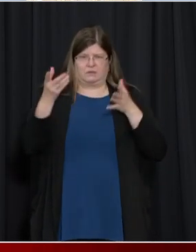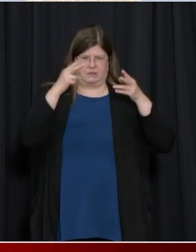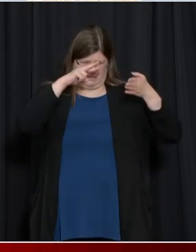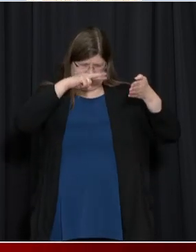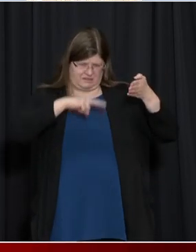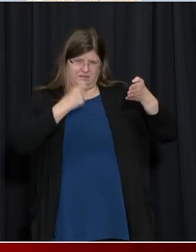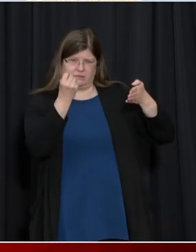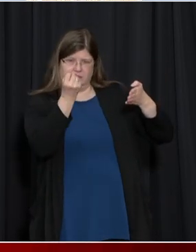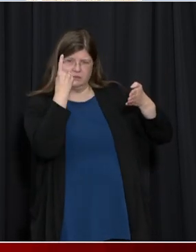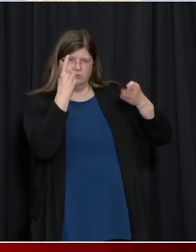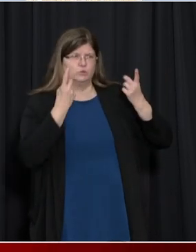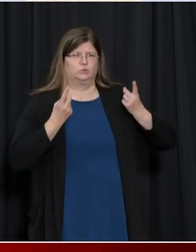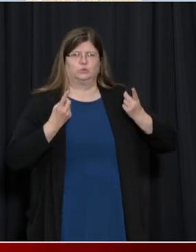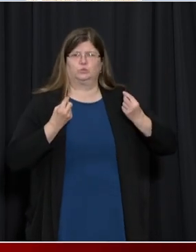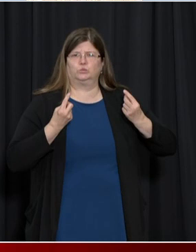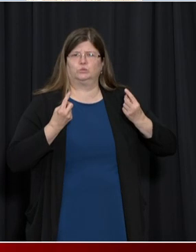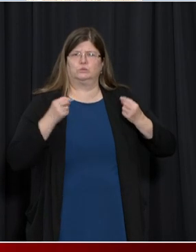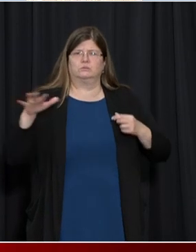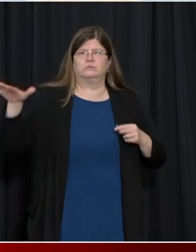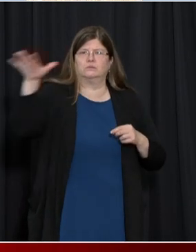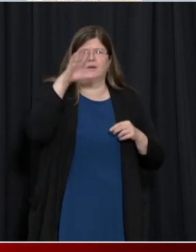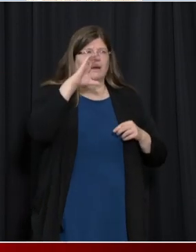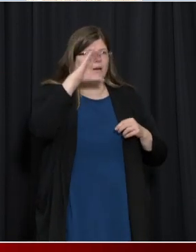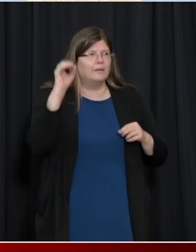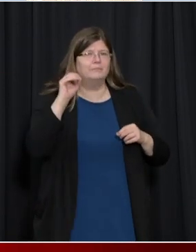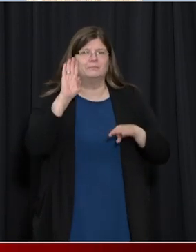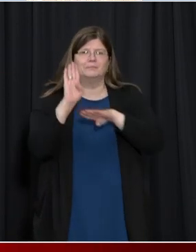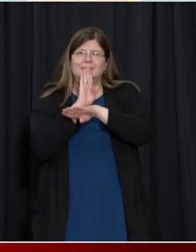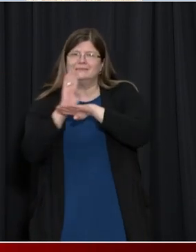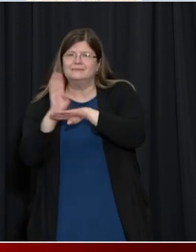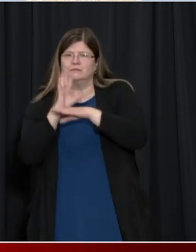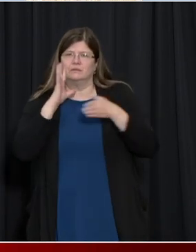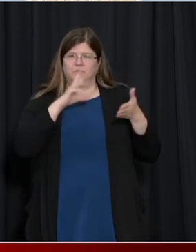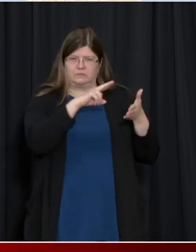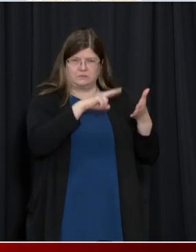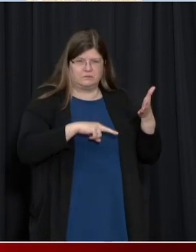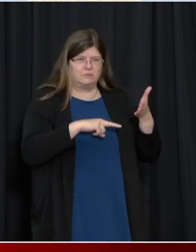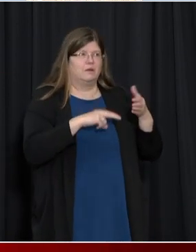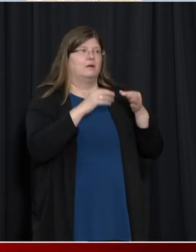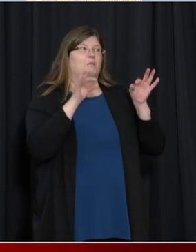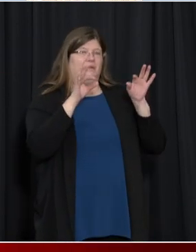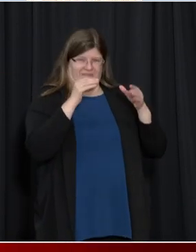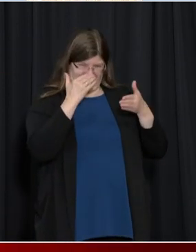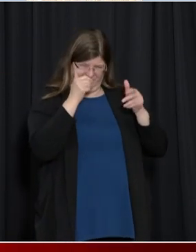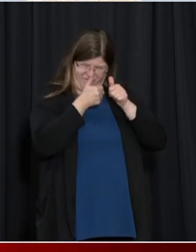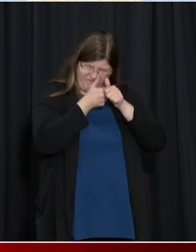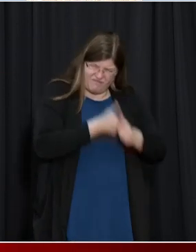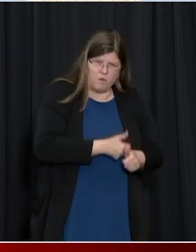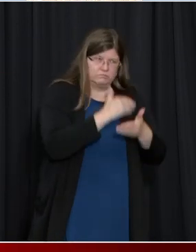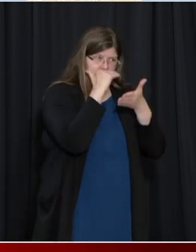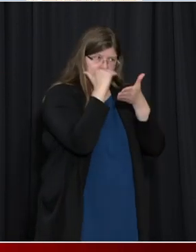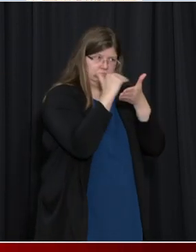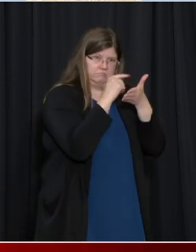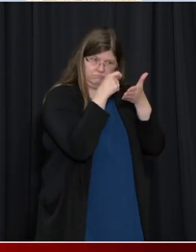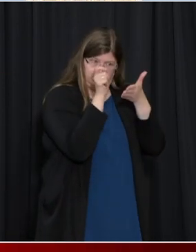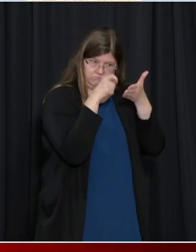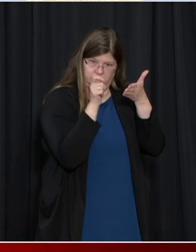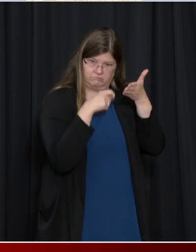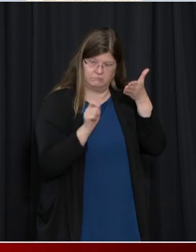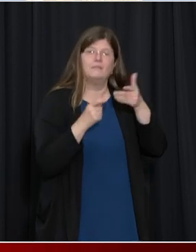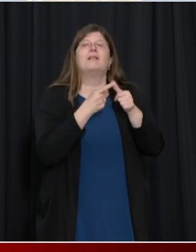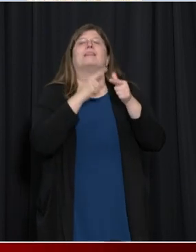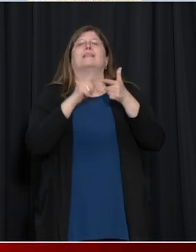their customers. So please stay tuned for that checklist. We